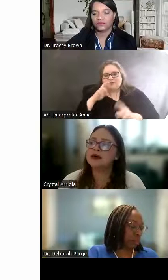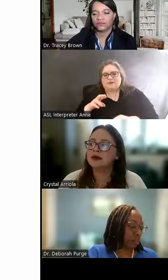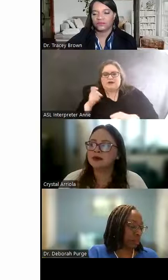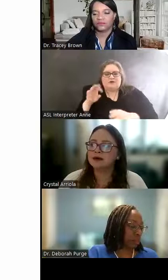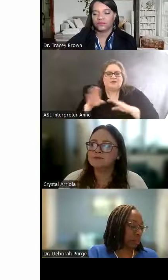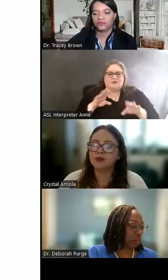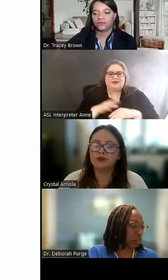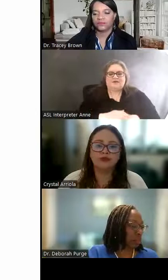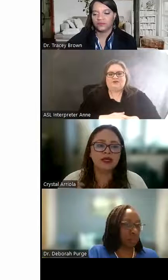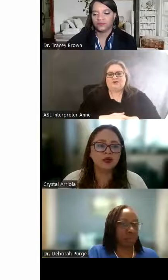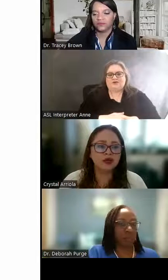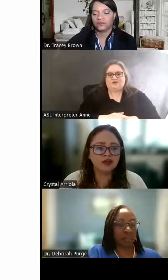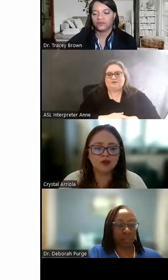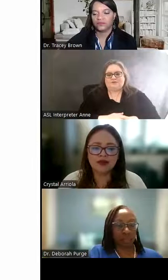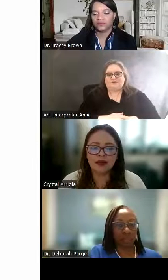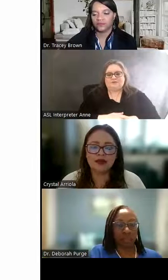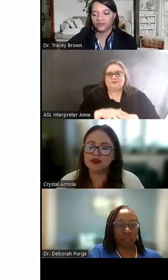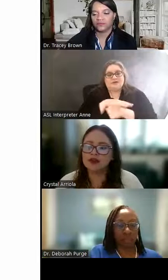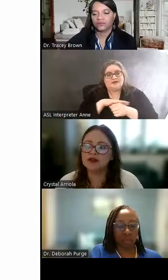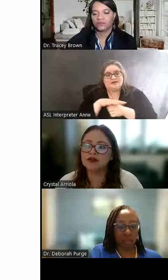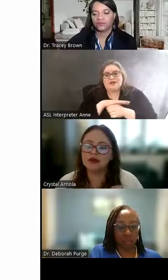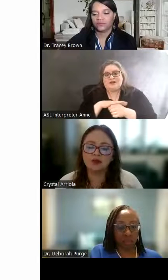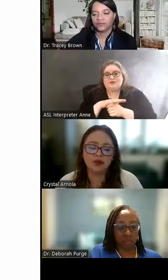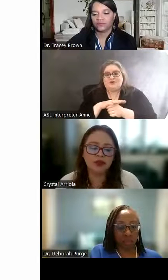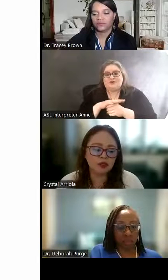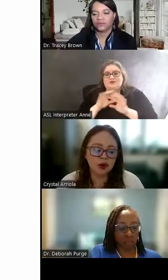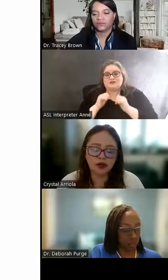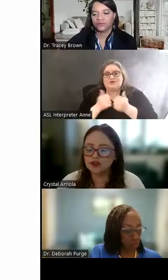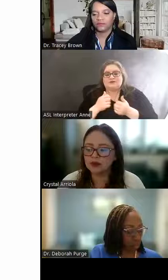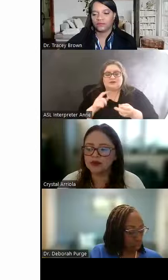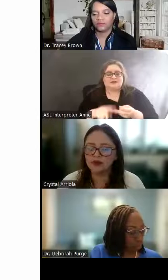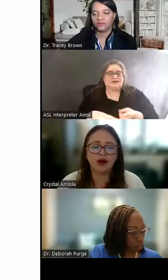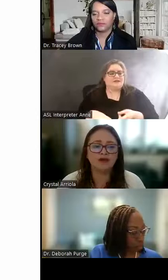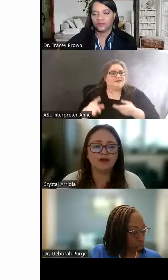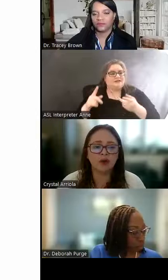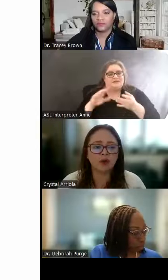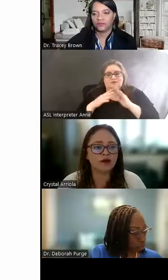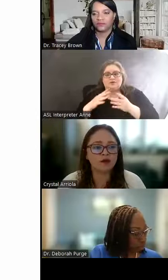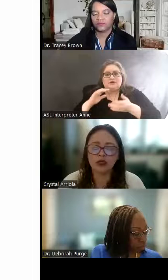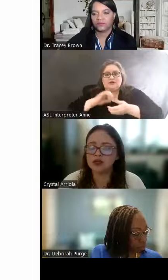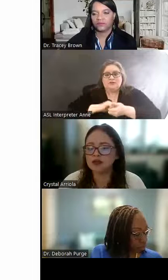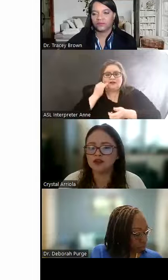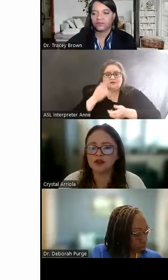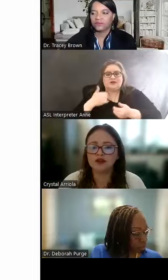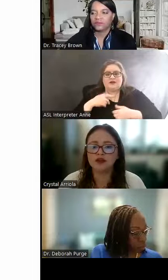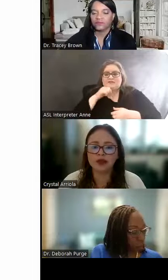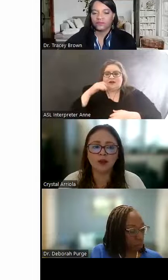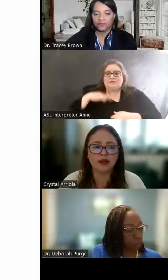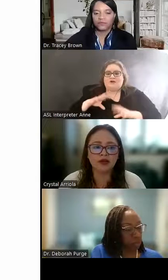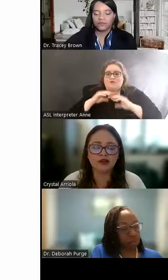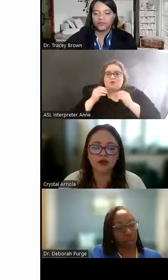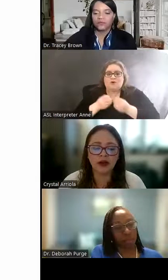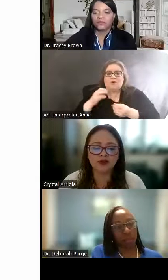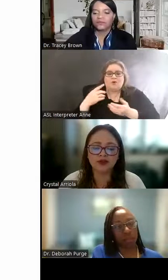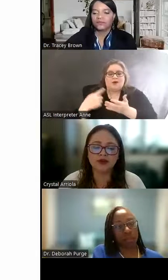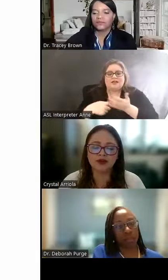behaviors? Neighborhood associations, community partnerships, if you have nonprofit organizations or